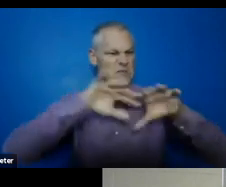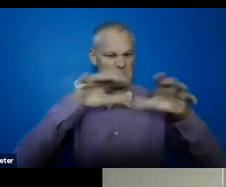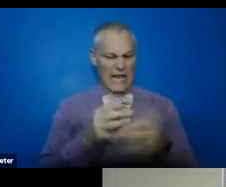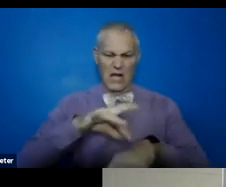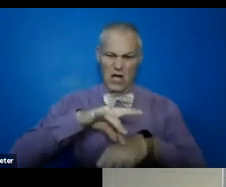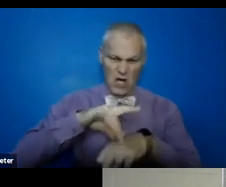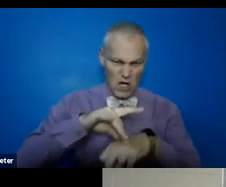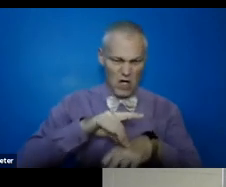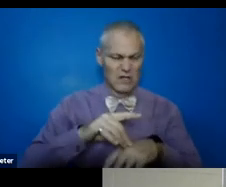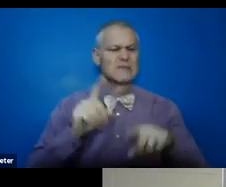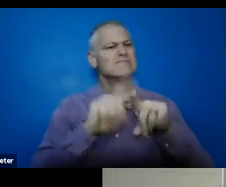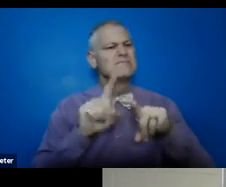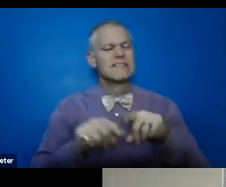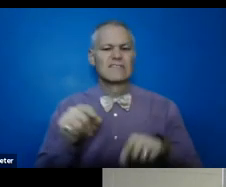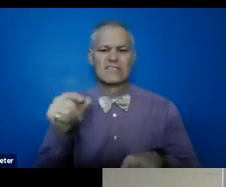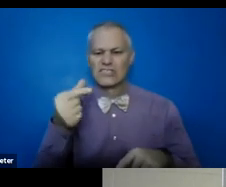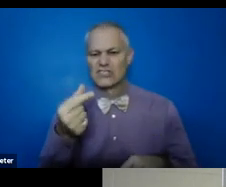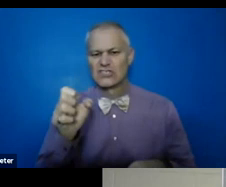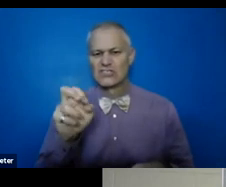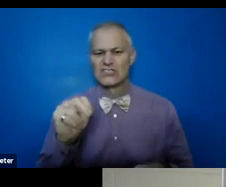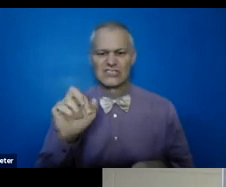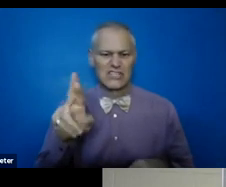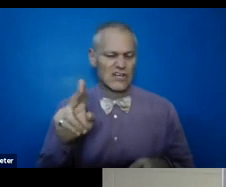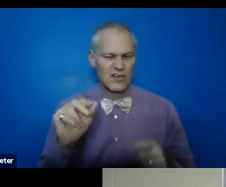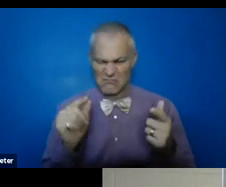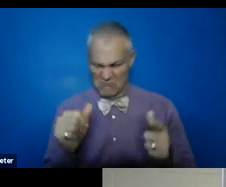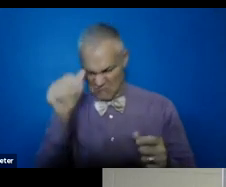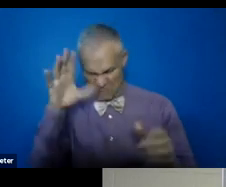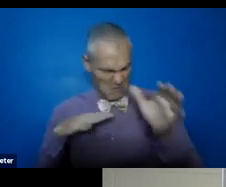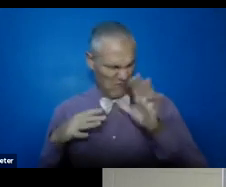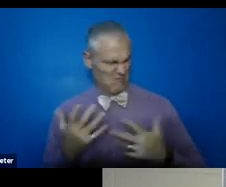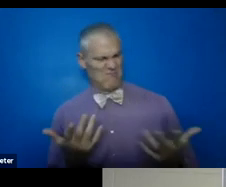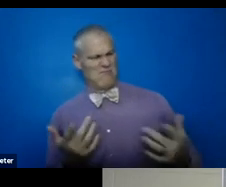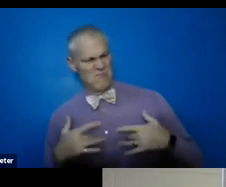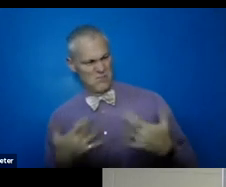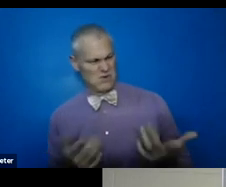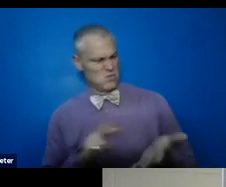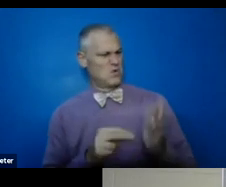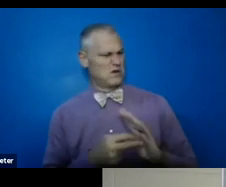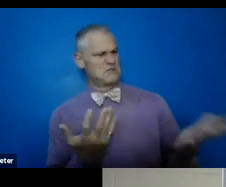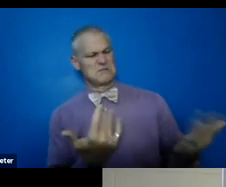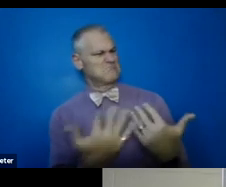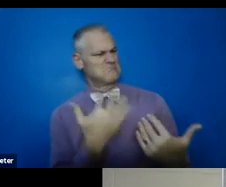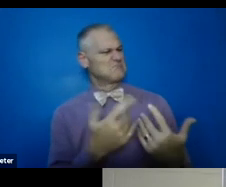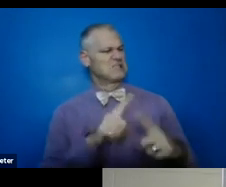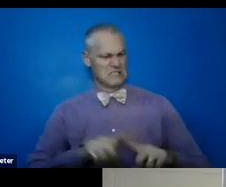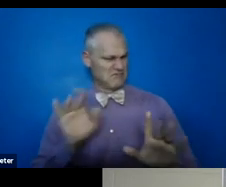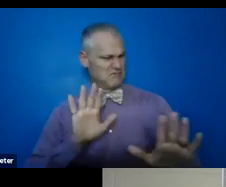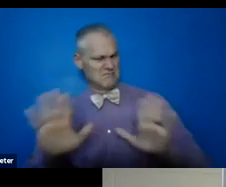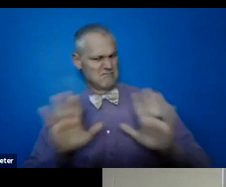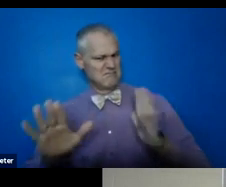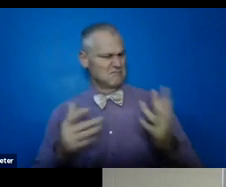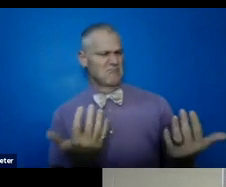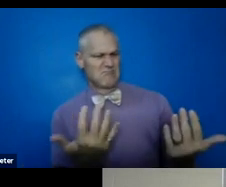are multiple gender identities. And like, can you please, participants, help me understand what are the difference? Like, how can I tell these different